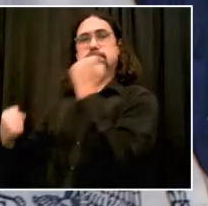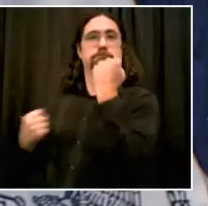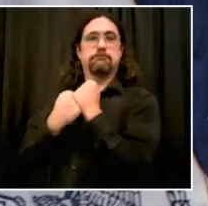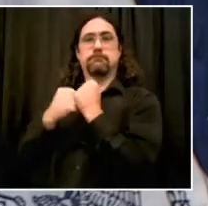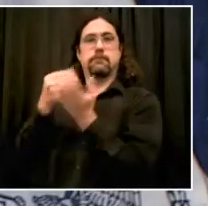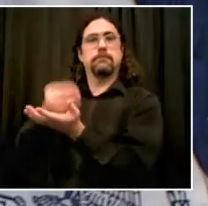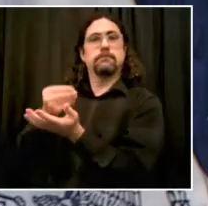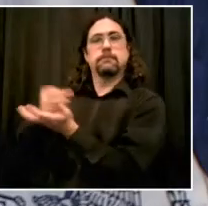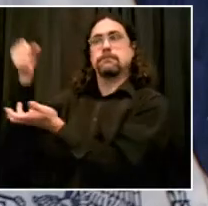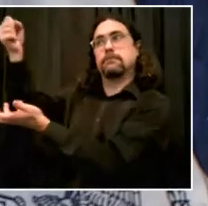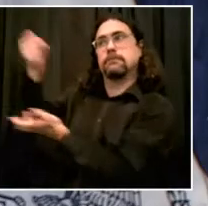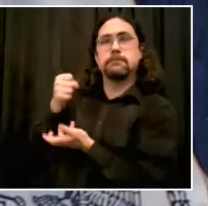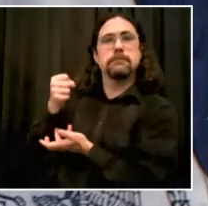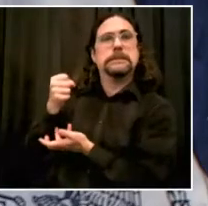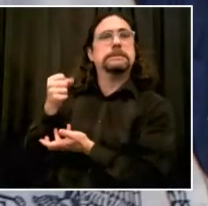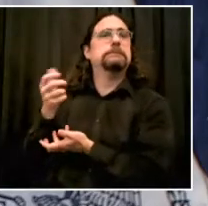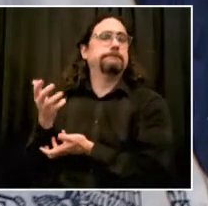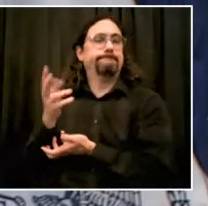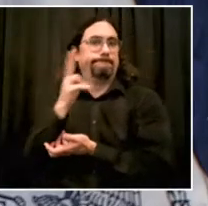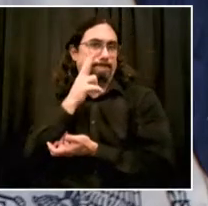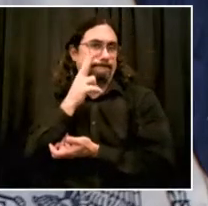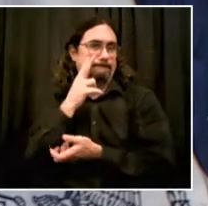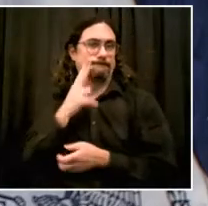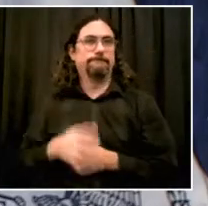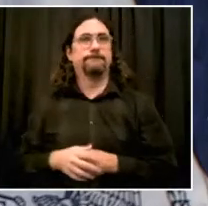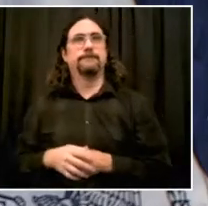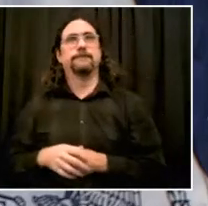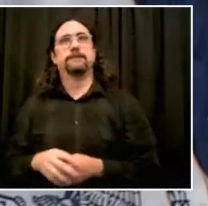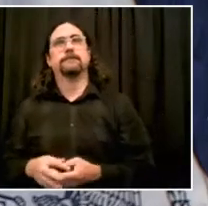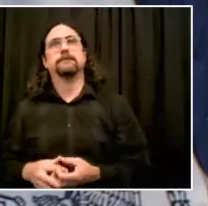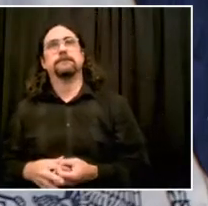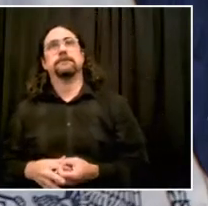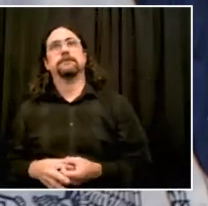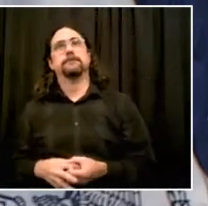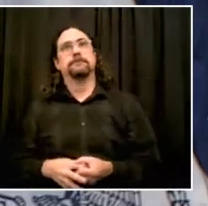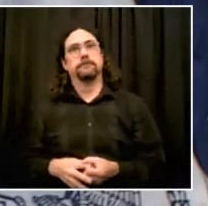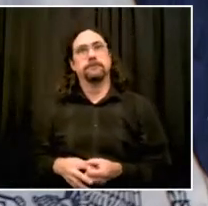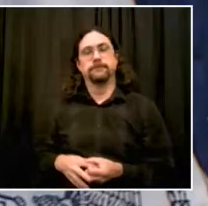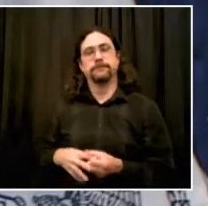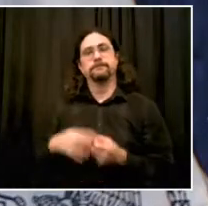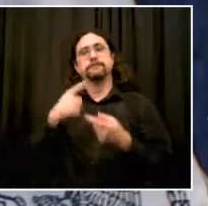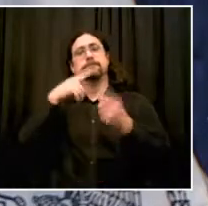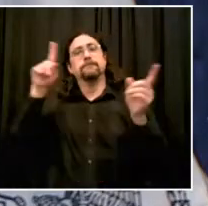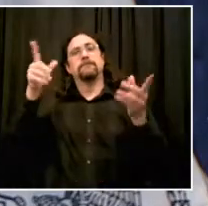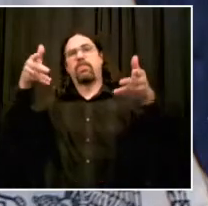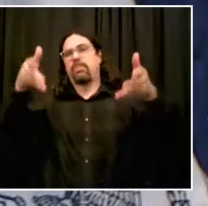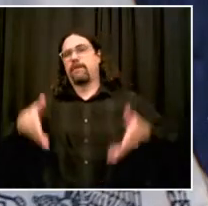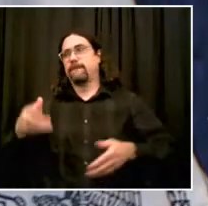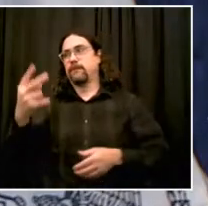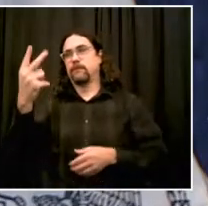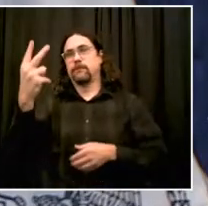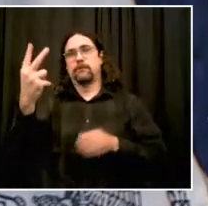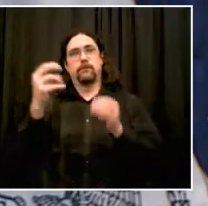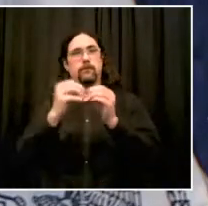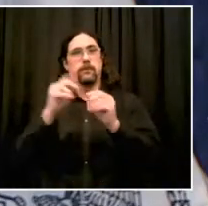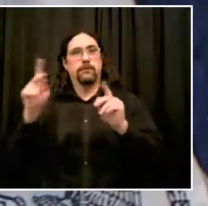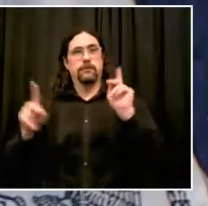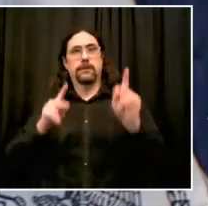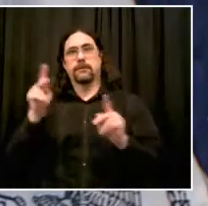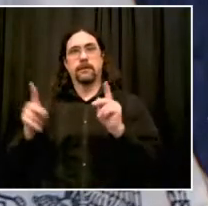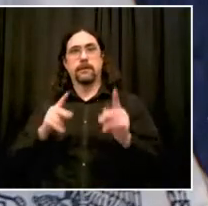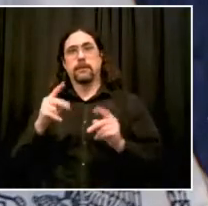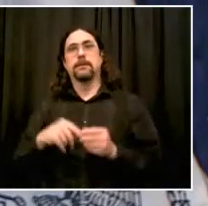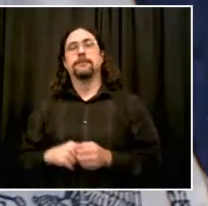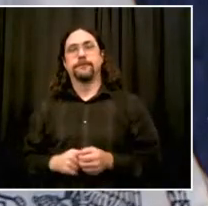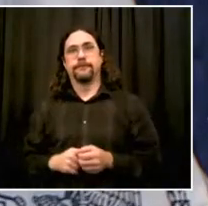Good morning, Mr. Mayor. There's been discussion about residents of the Upper West Side being unhappy about hotels in their neighborhood being used as homeless shelters. Also,